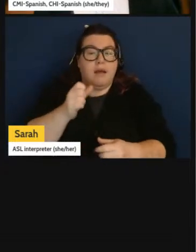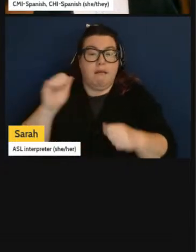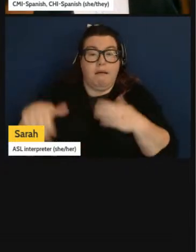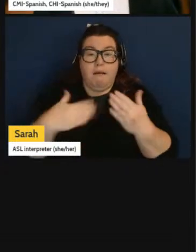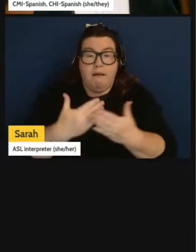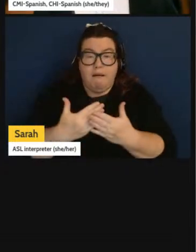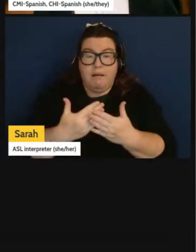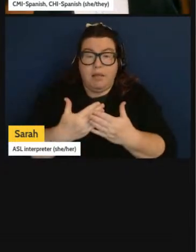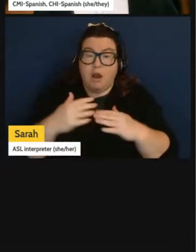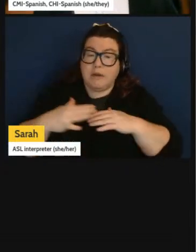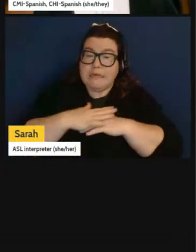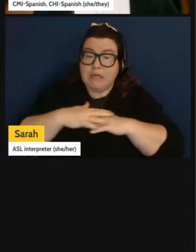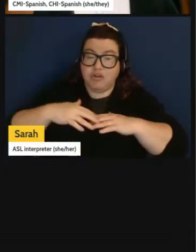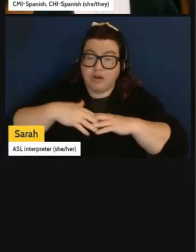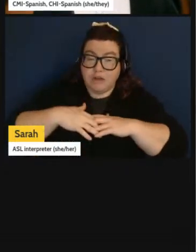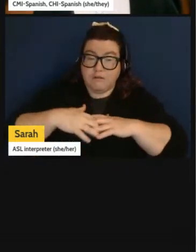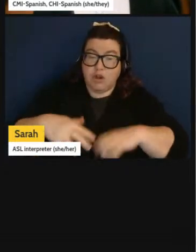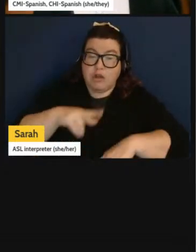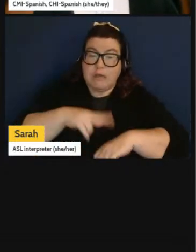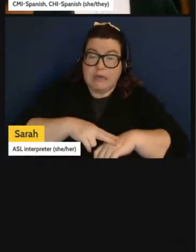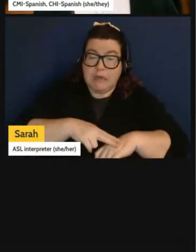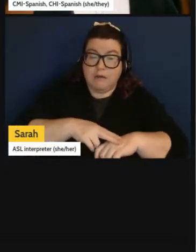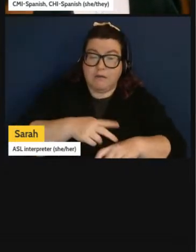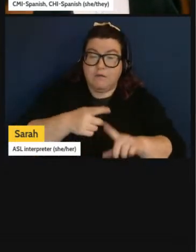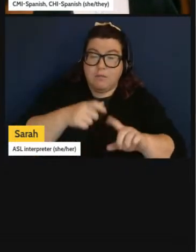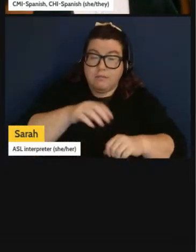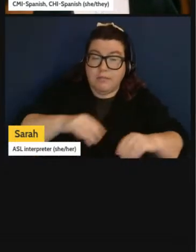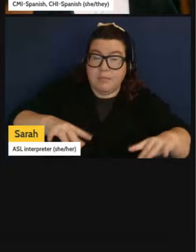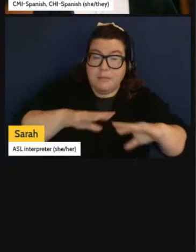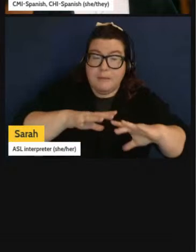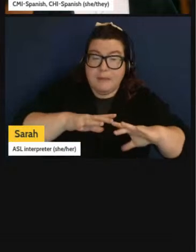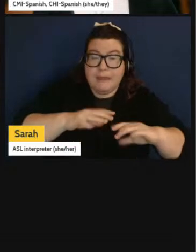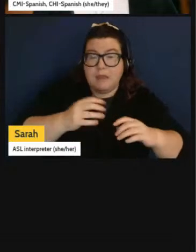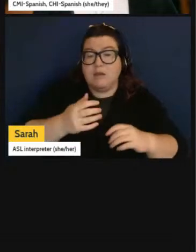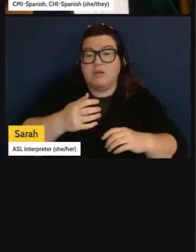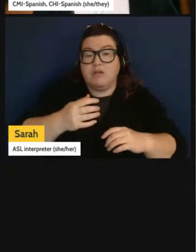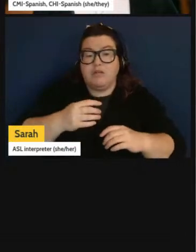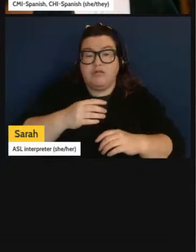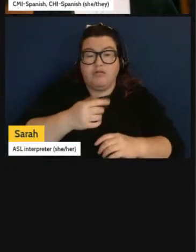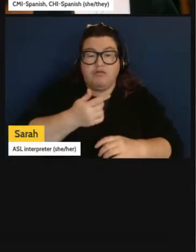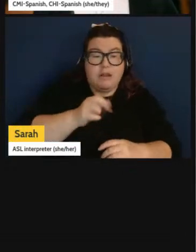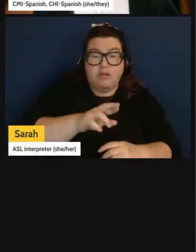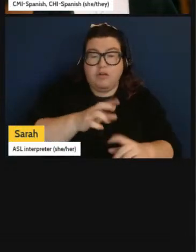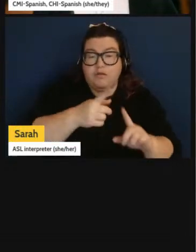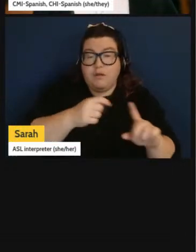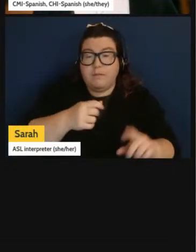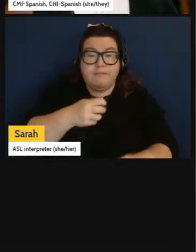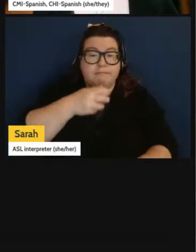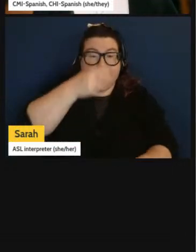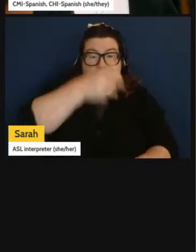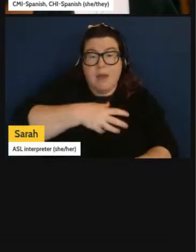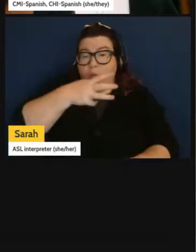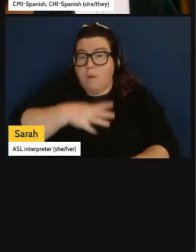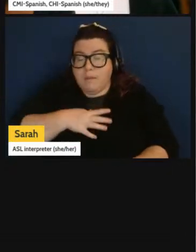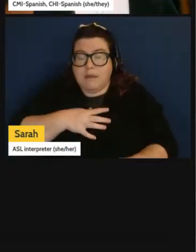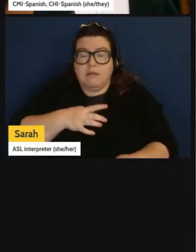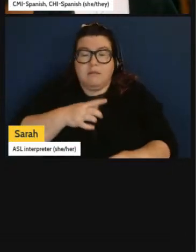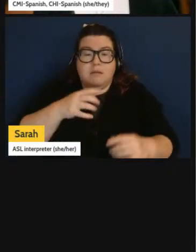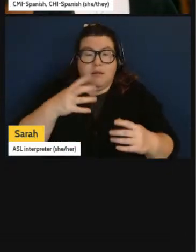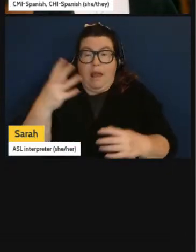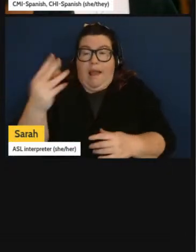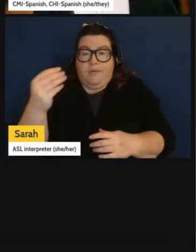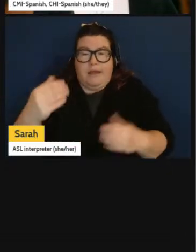are indigenous or native, in which genders outside of the binary, man and woman, are part of the fabric of their culture and